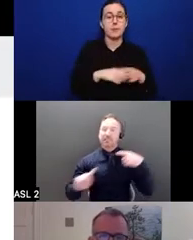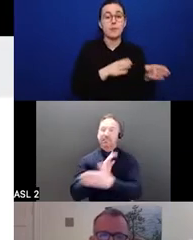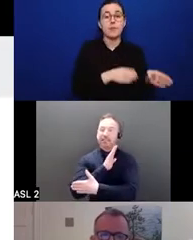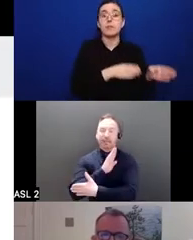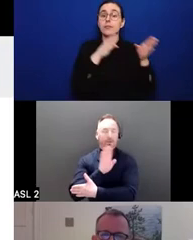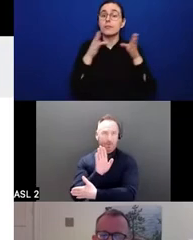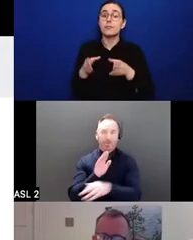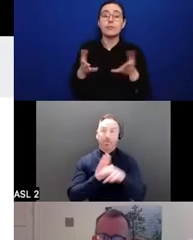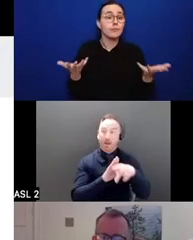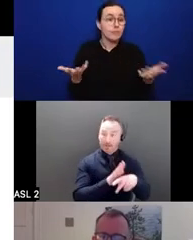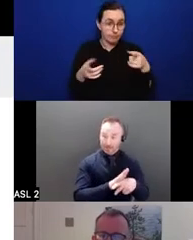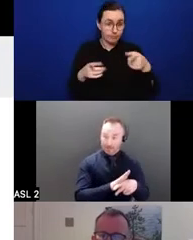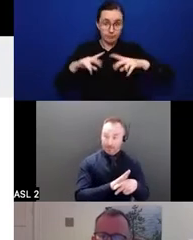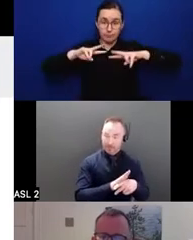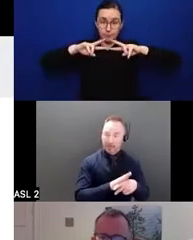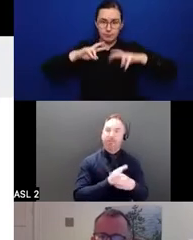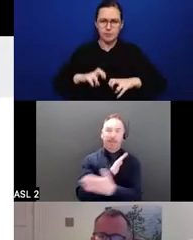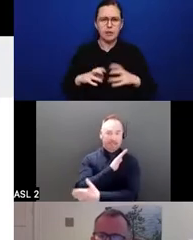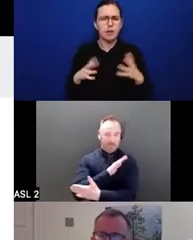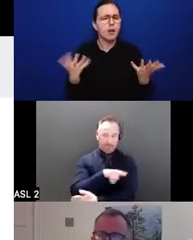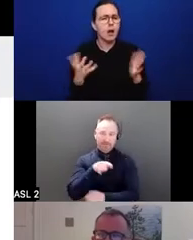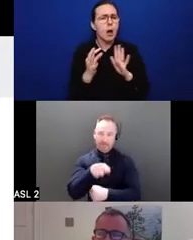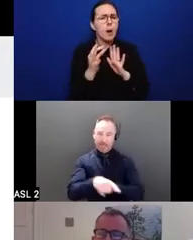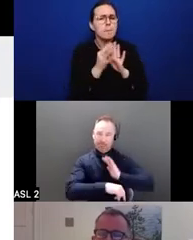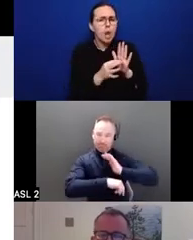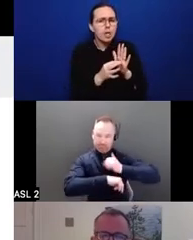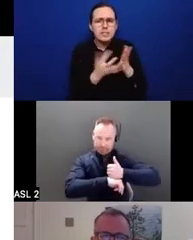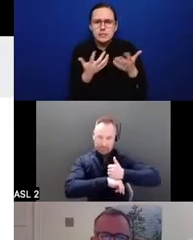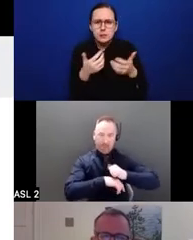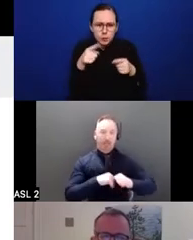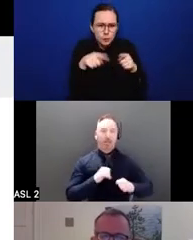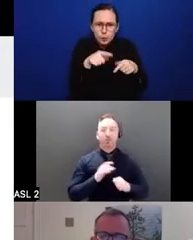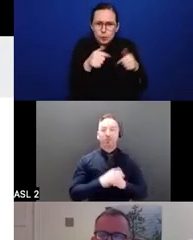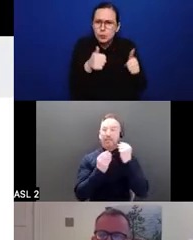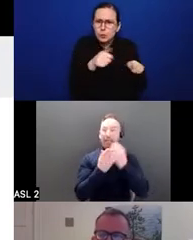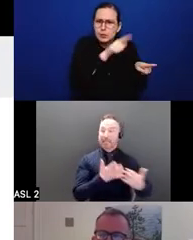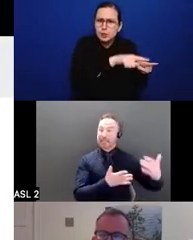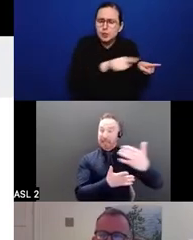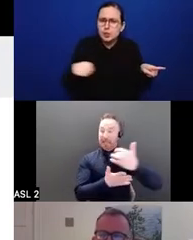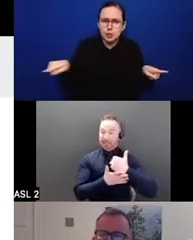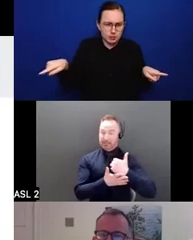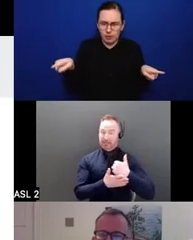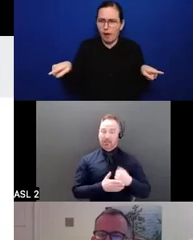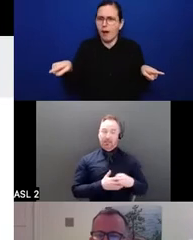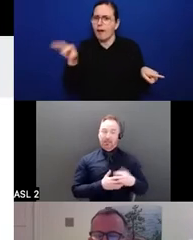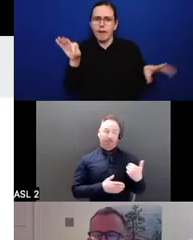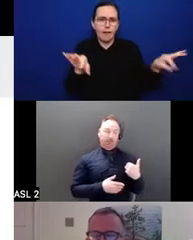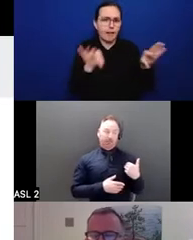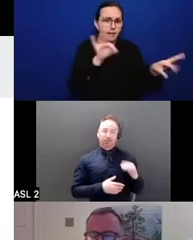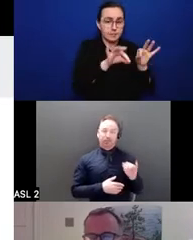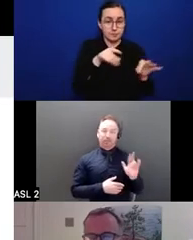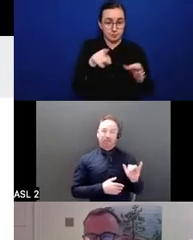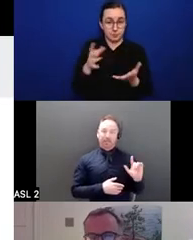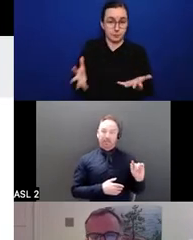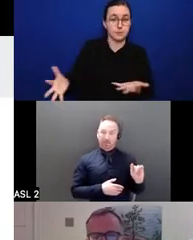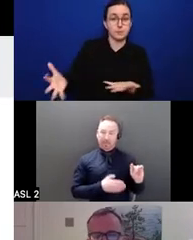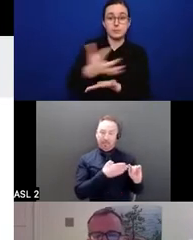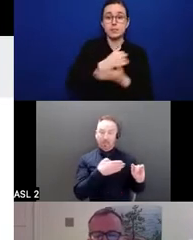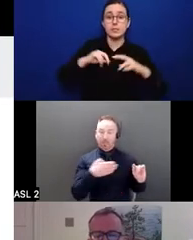enacted. We collected data. We started in July of 2020 and continued into June